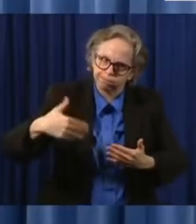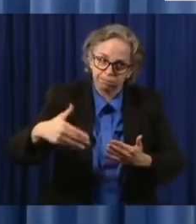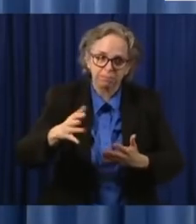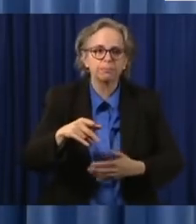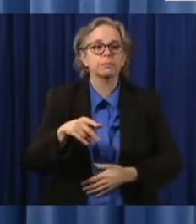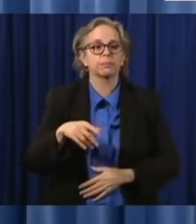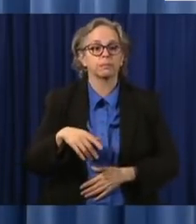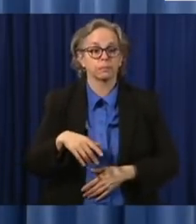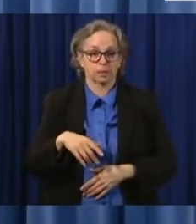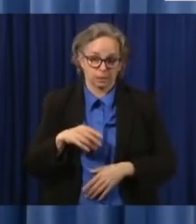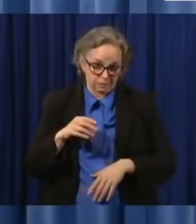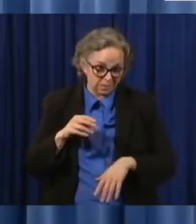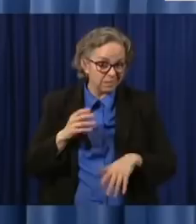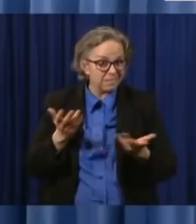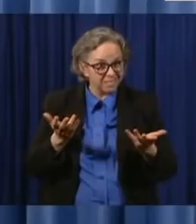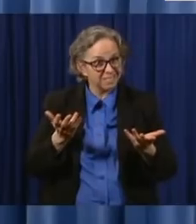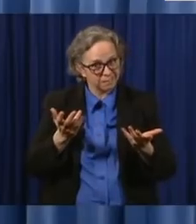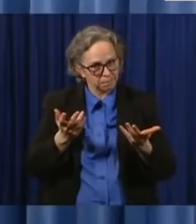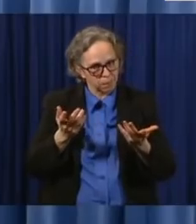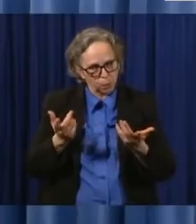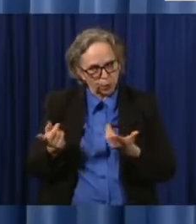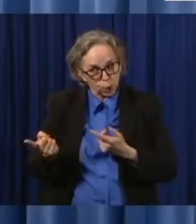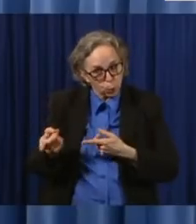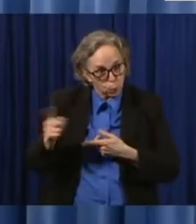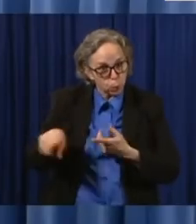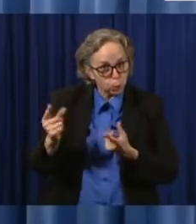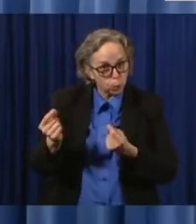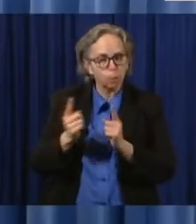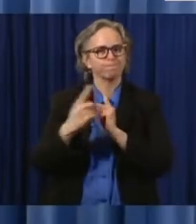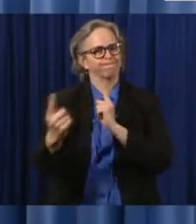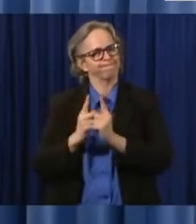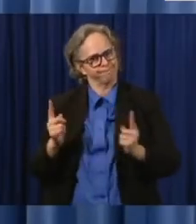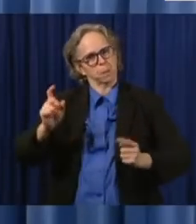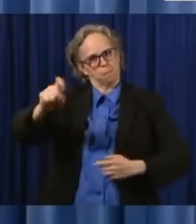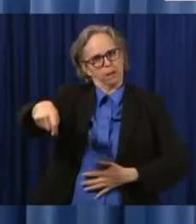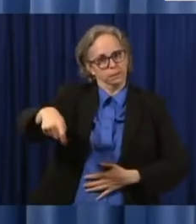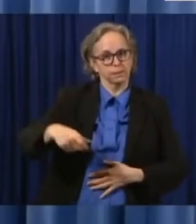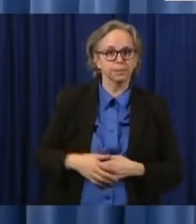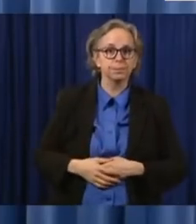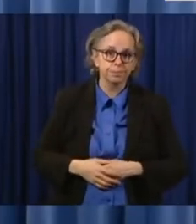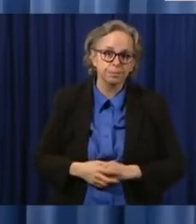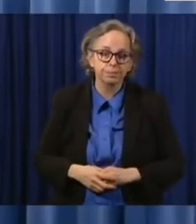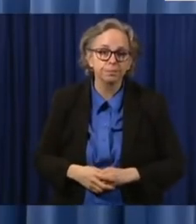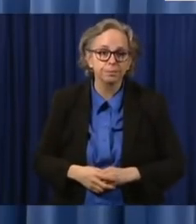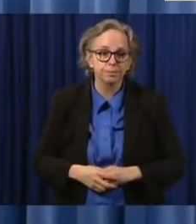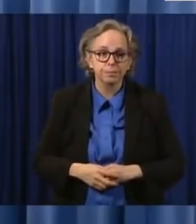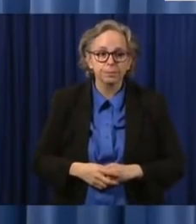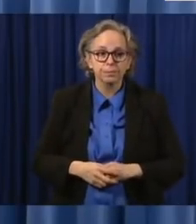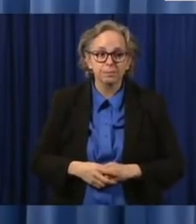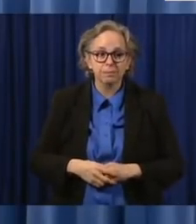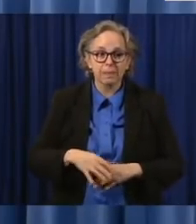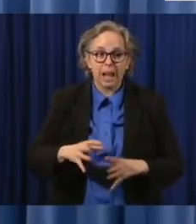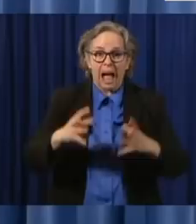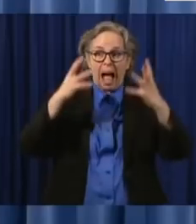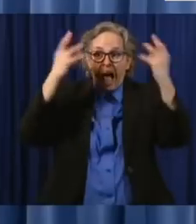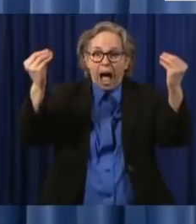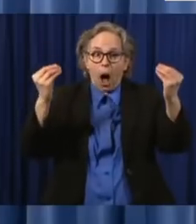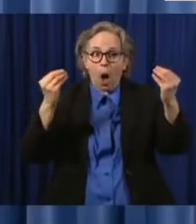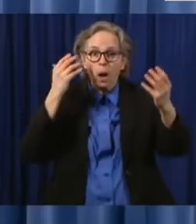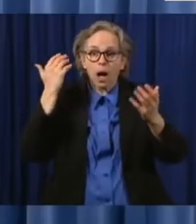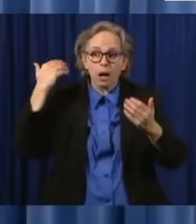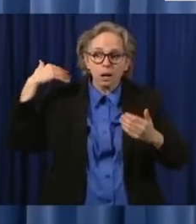course, practice the social distancing. They should limit trips out. They should